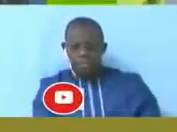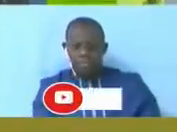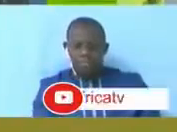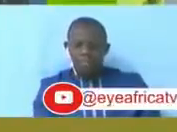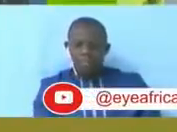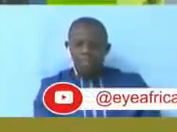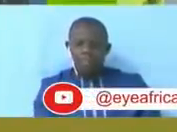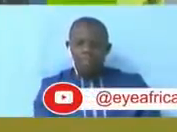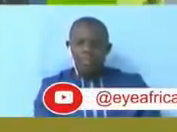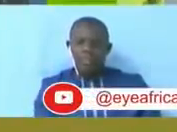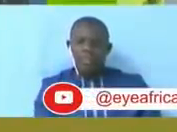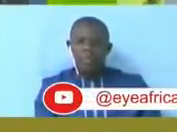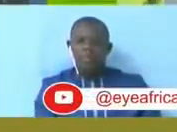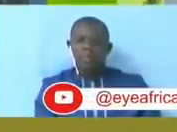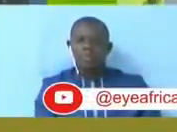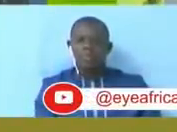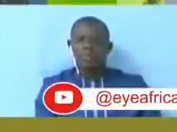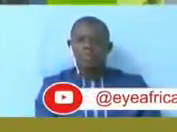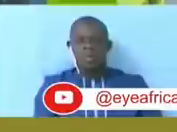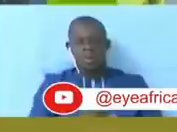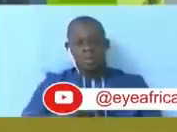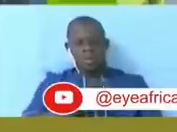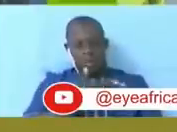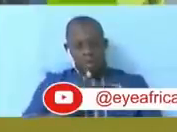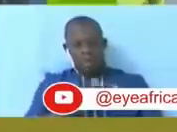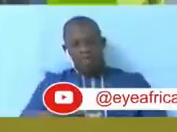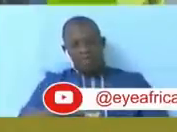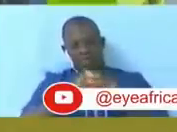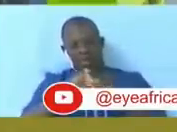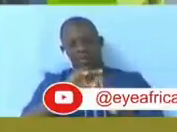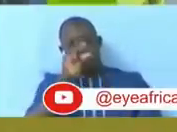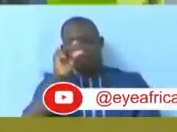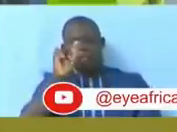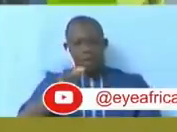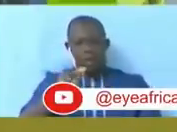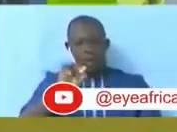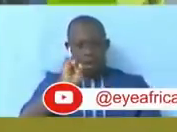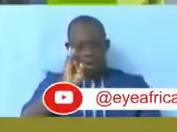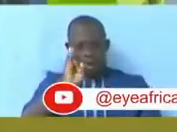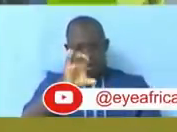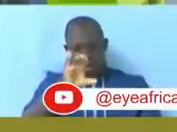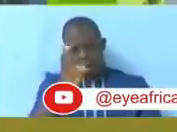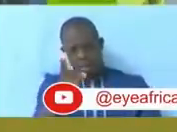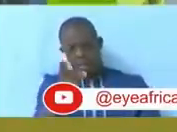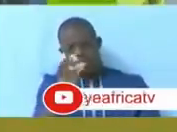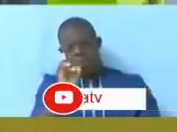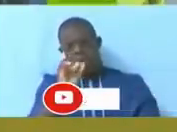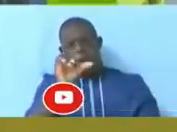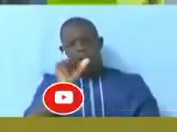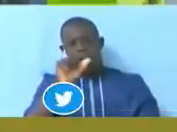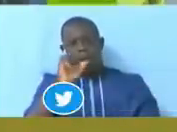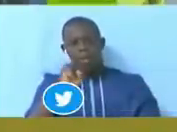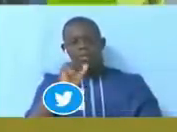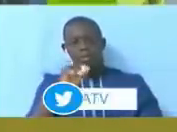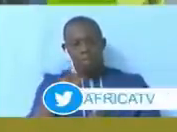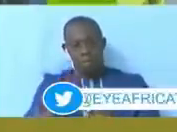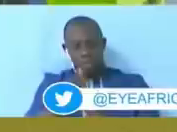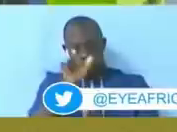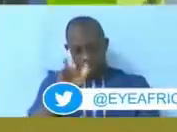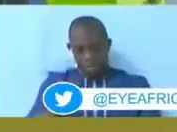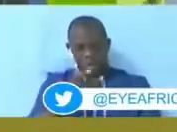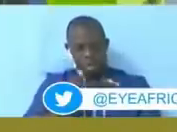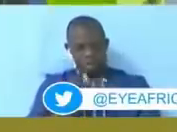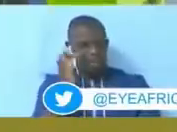He had a friend called Nicholas Westphal. I tell him about those regards me Nicholas Westphal. Nicola had a girlfriend.